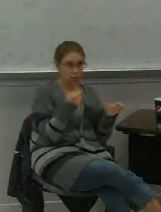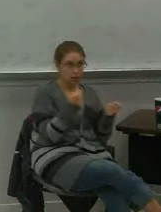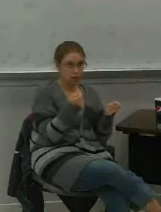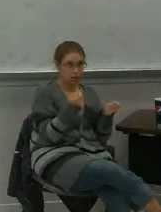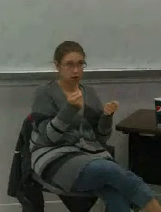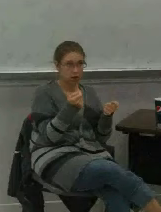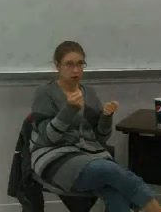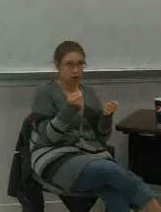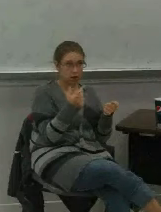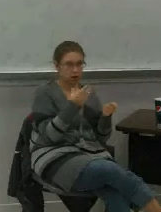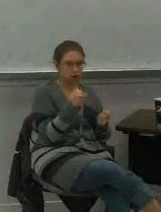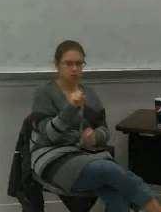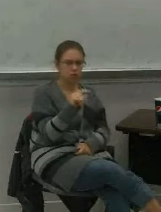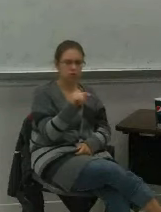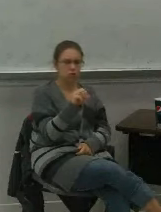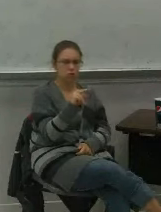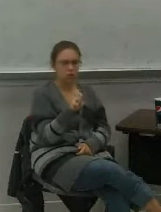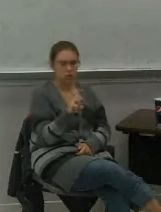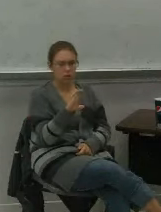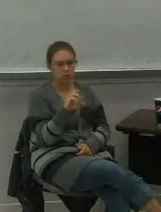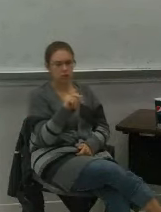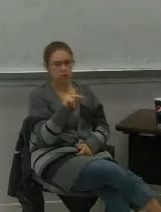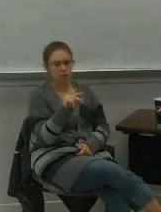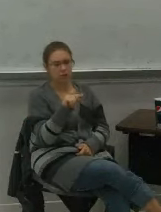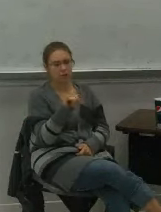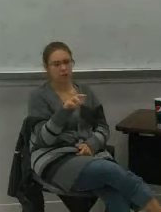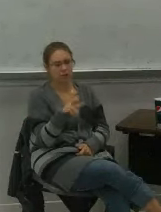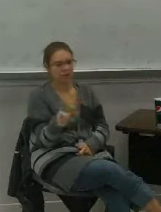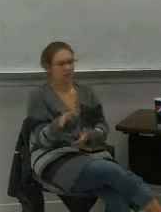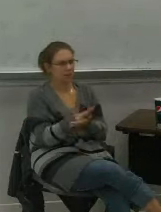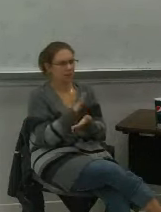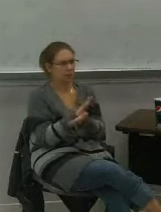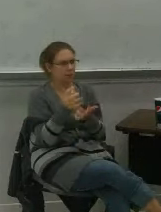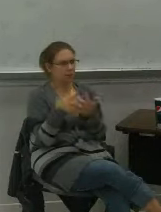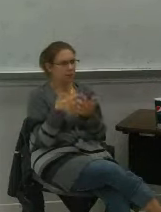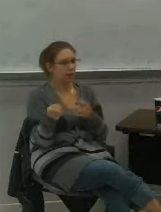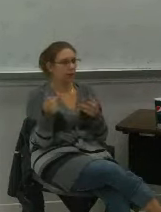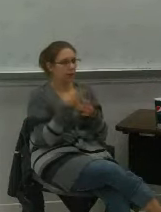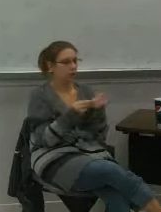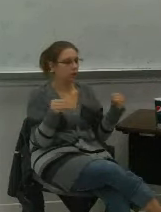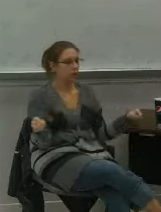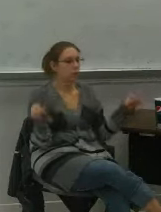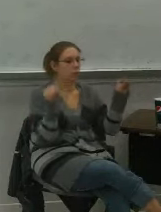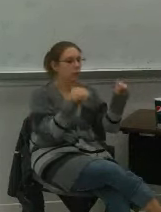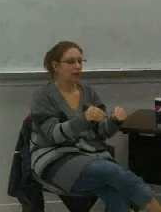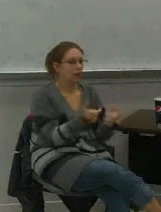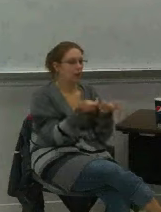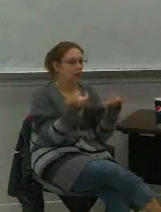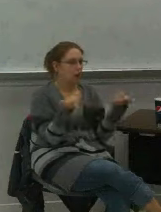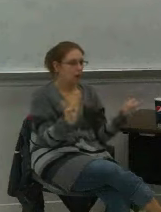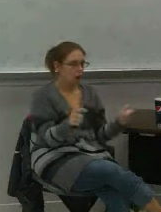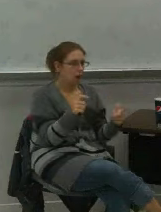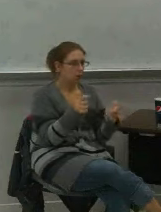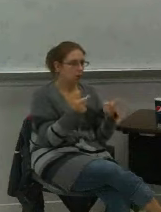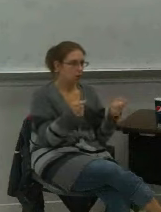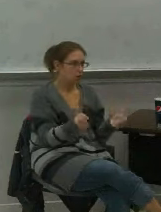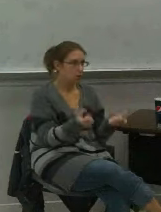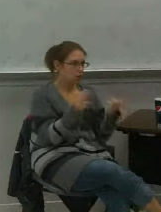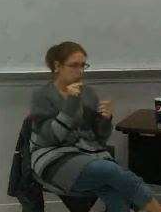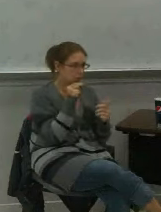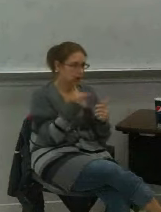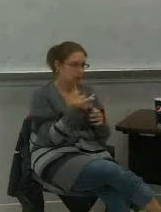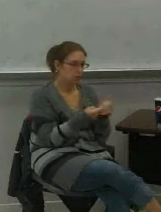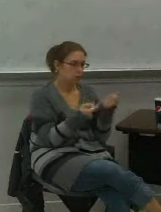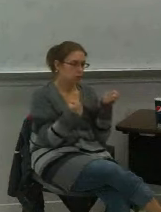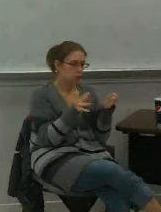Stone Container, which is not there anymore but is a paper plant, we're both putting in large amounts of nutrients. And they both